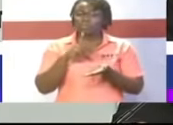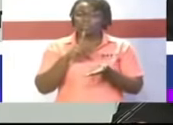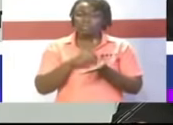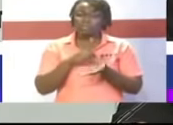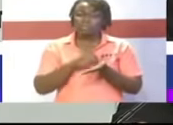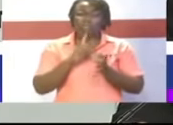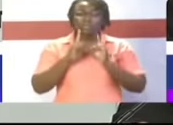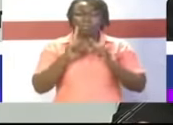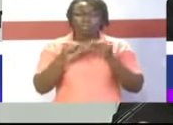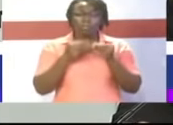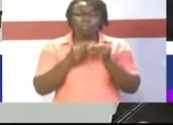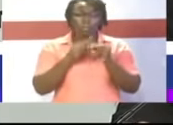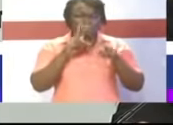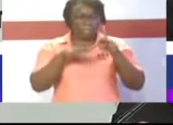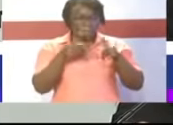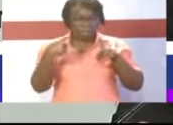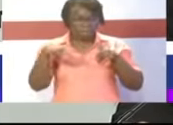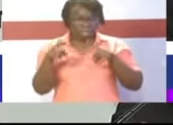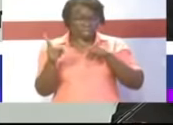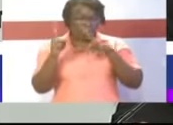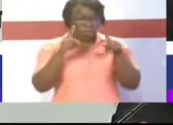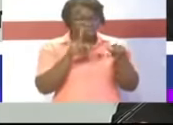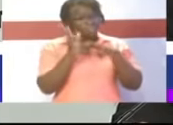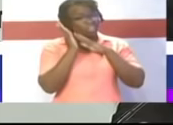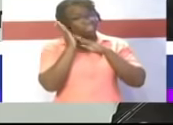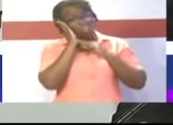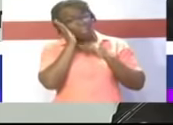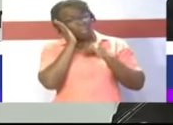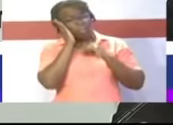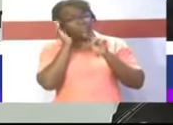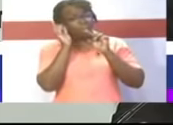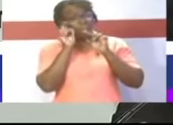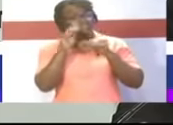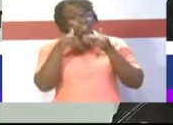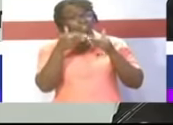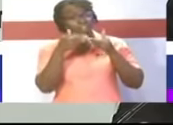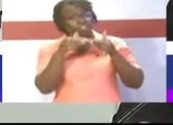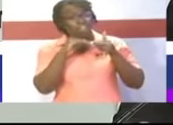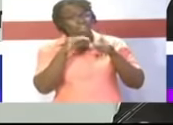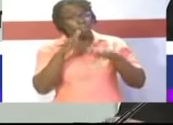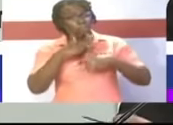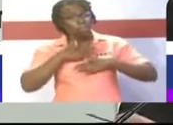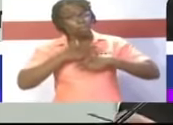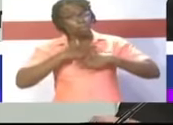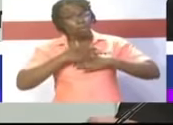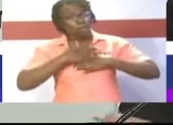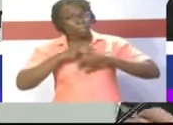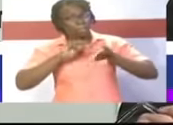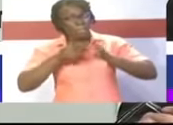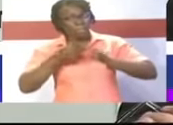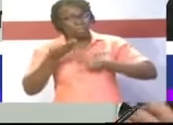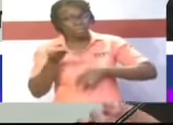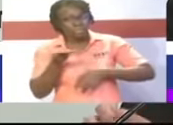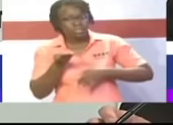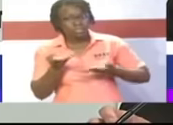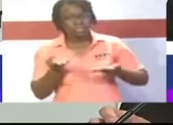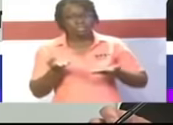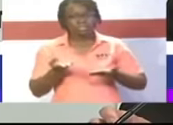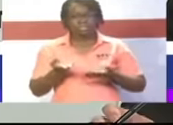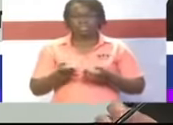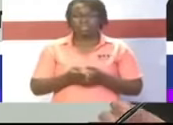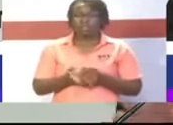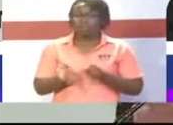who they come to their beds and they're no longer breathing. COVID takes your breath away, sometimes very quietly without a